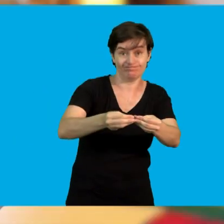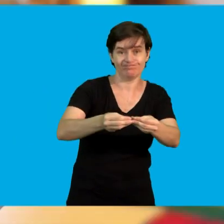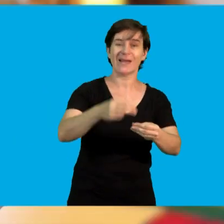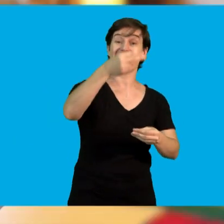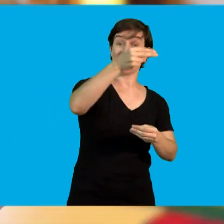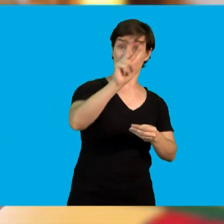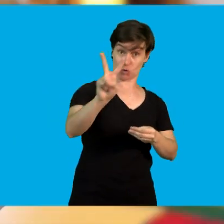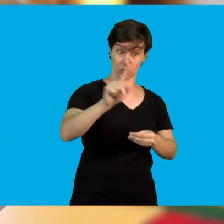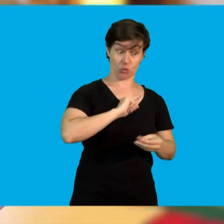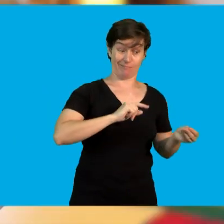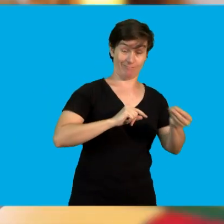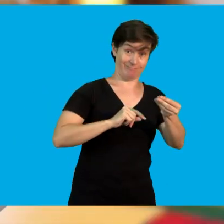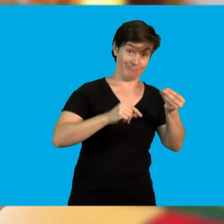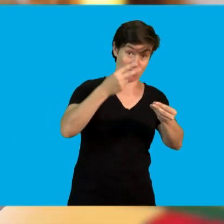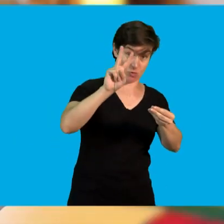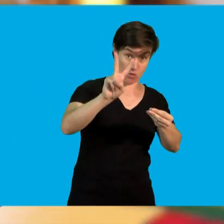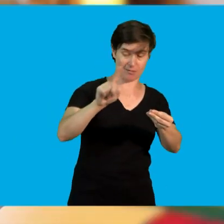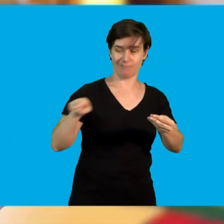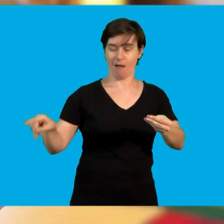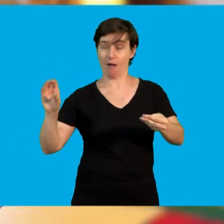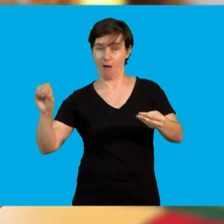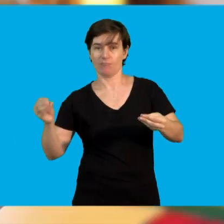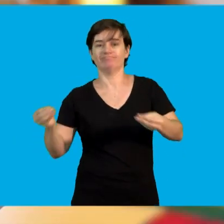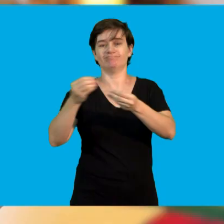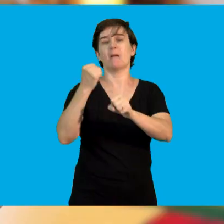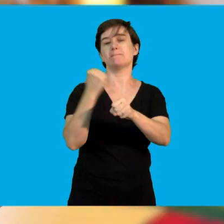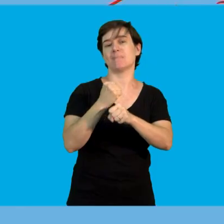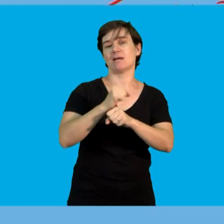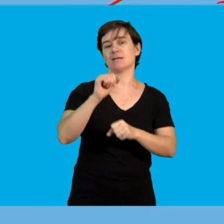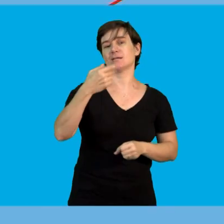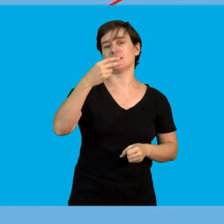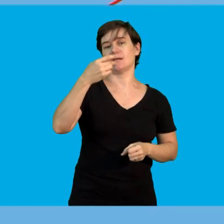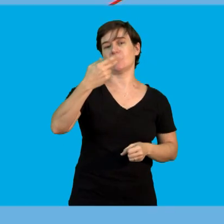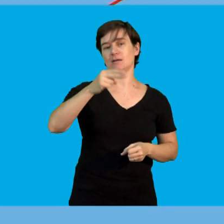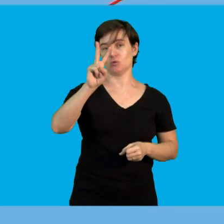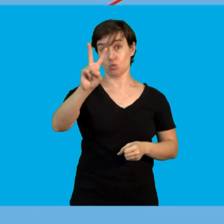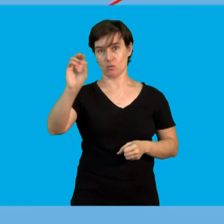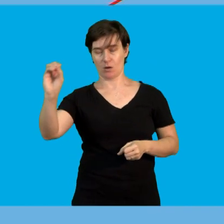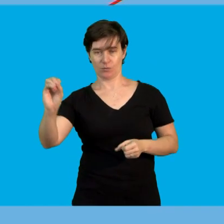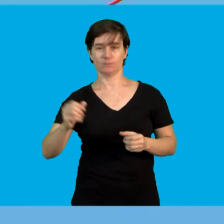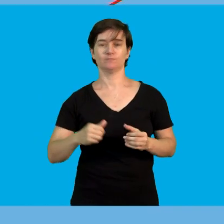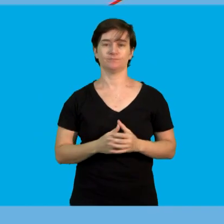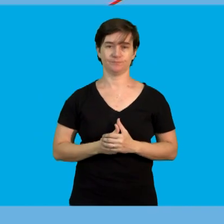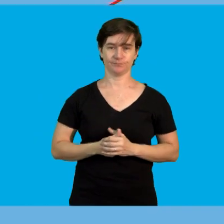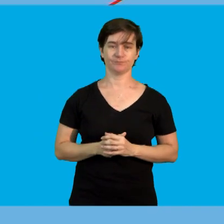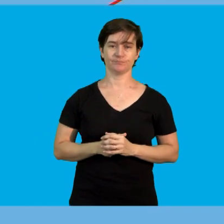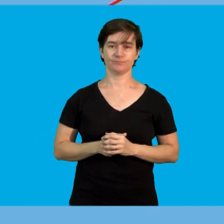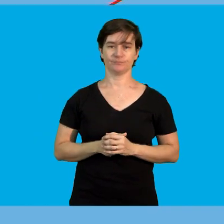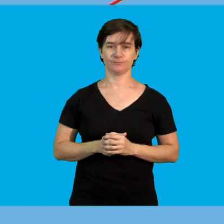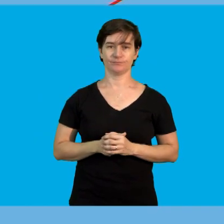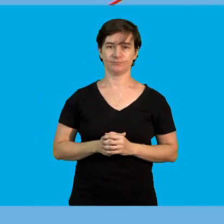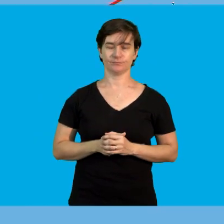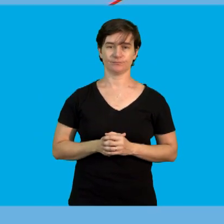then that's how you're going to get our H2O, when we have the H2 and